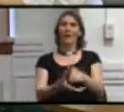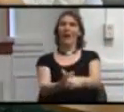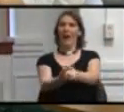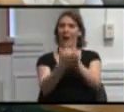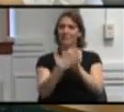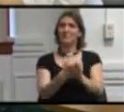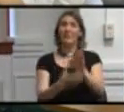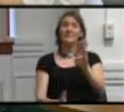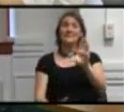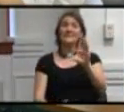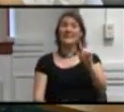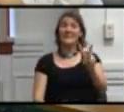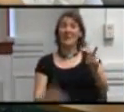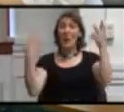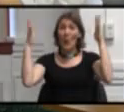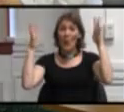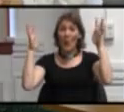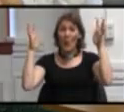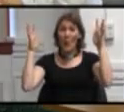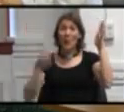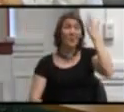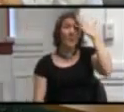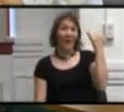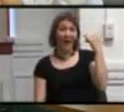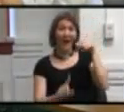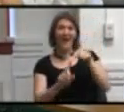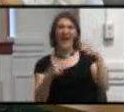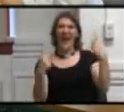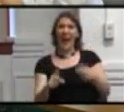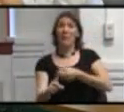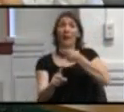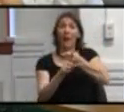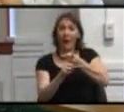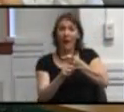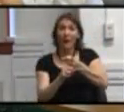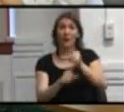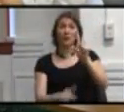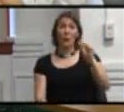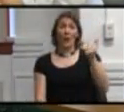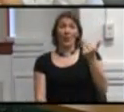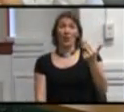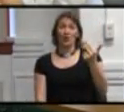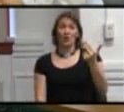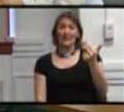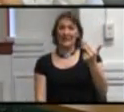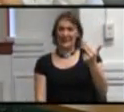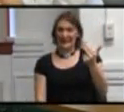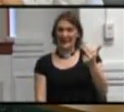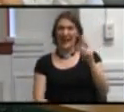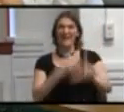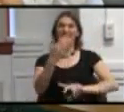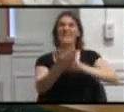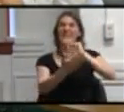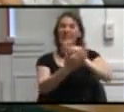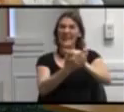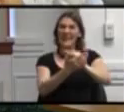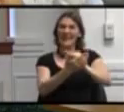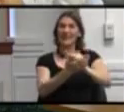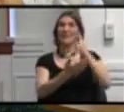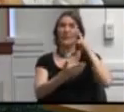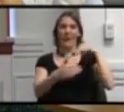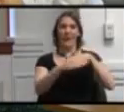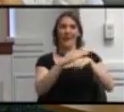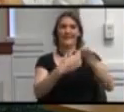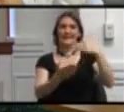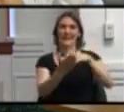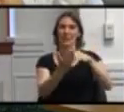congratulate BCTV for its 2013 Highlight Video, the Access Center